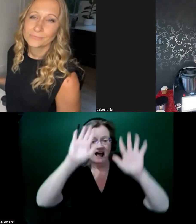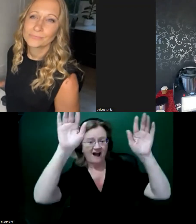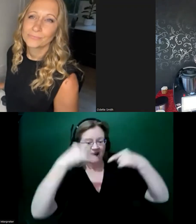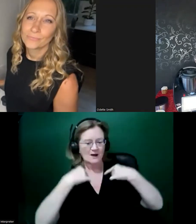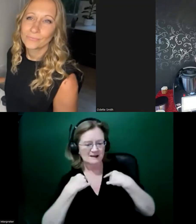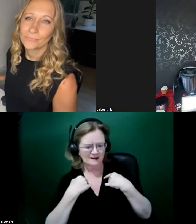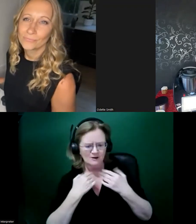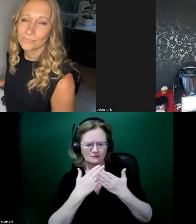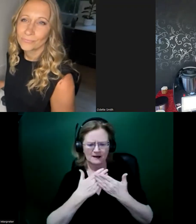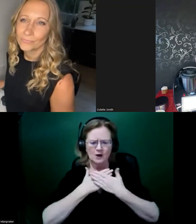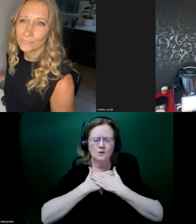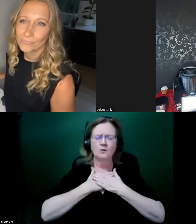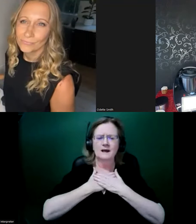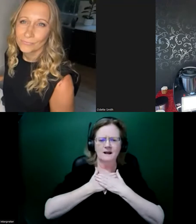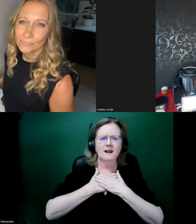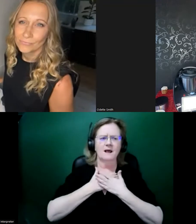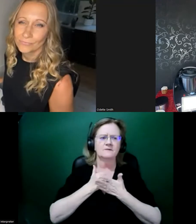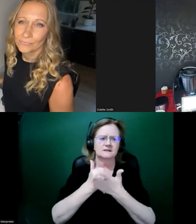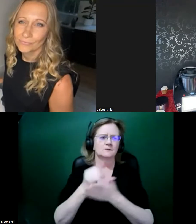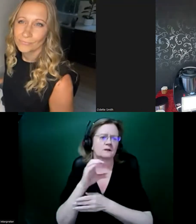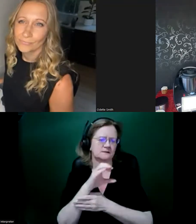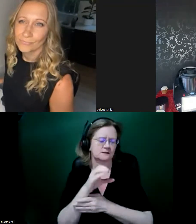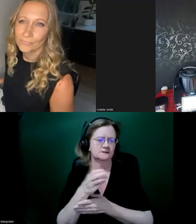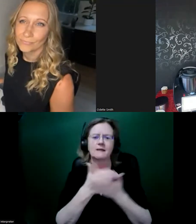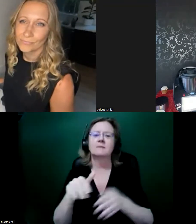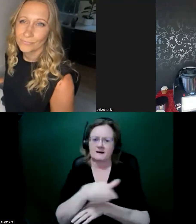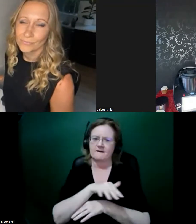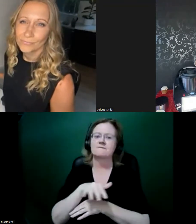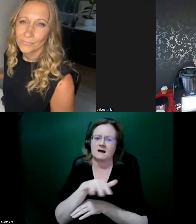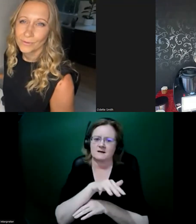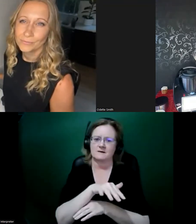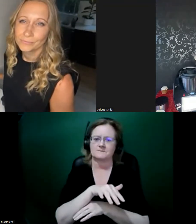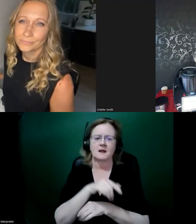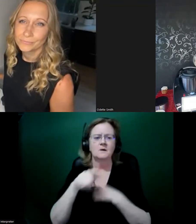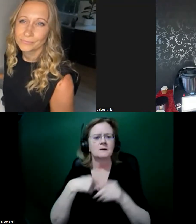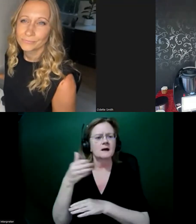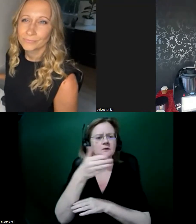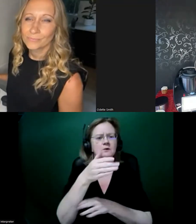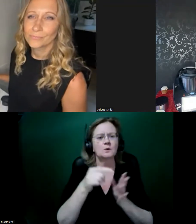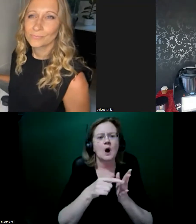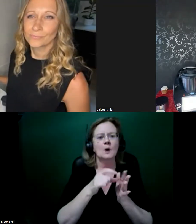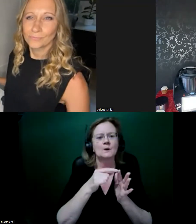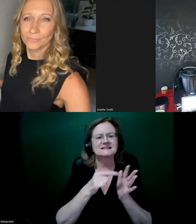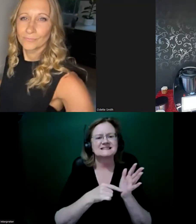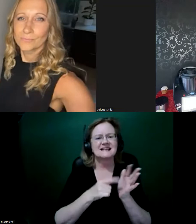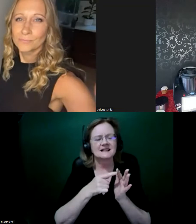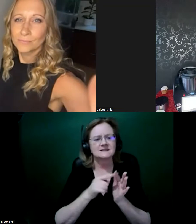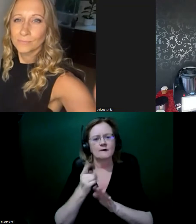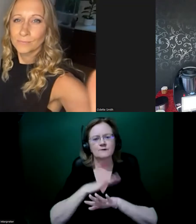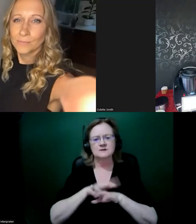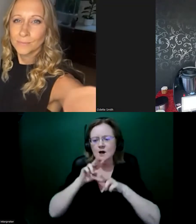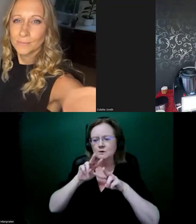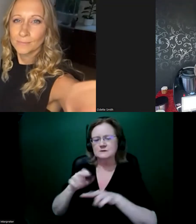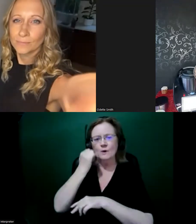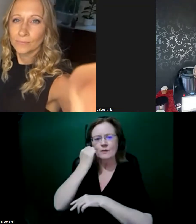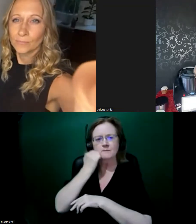the support of our consultants. They are part of our whānau indeed. What about you, Odette? What were your thoughts when you first saw the black Thermomix?